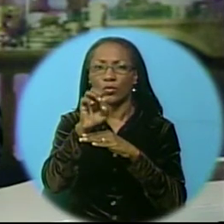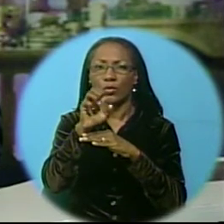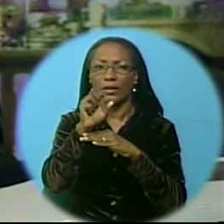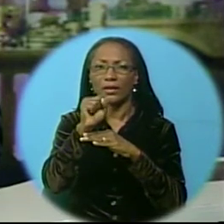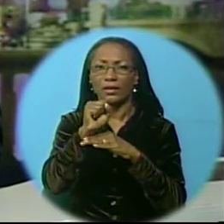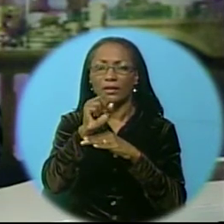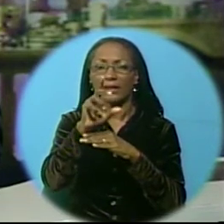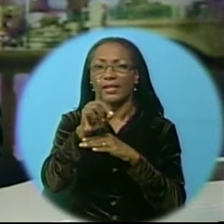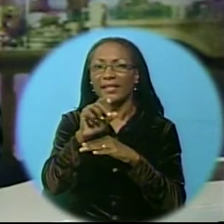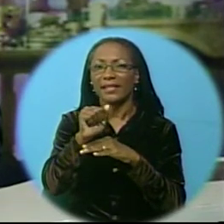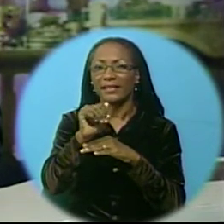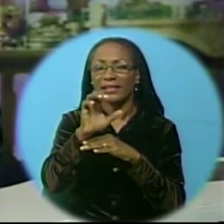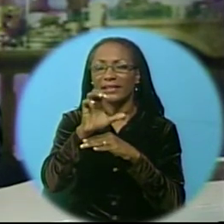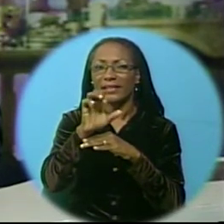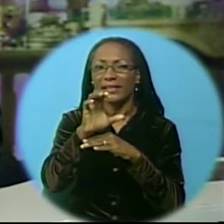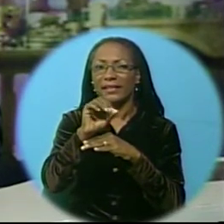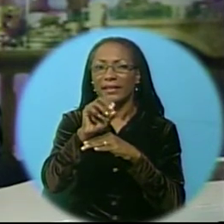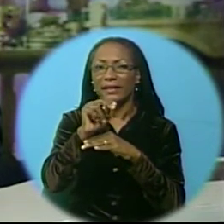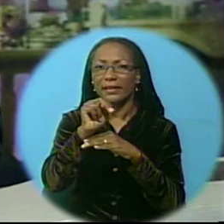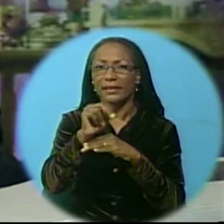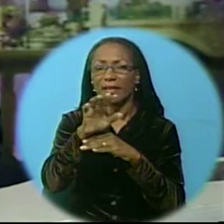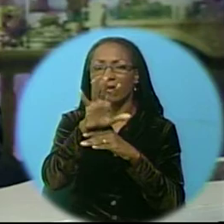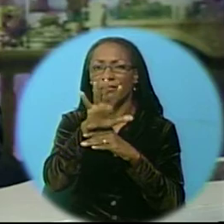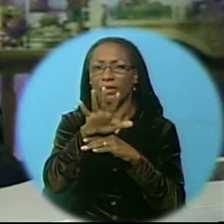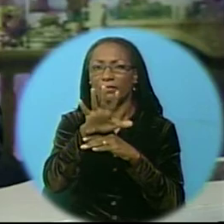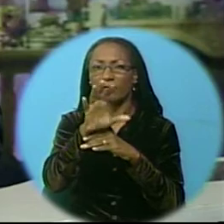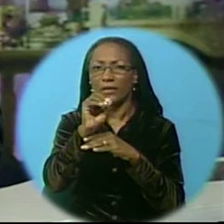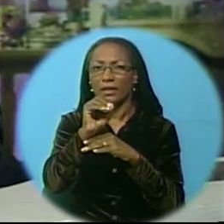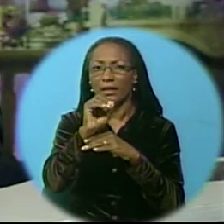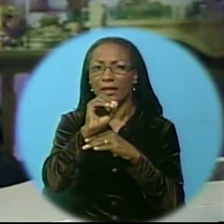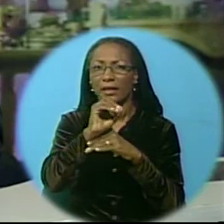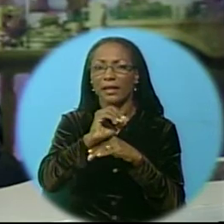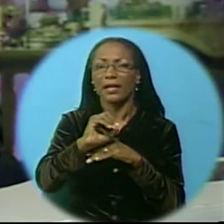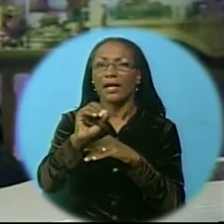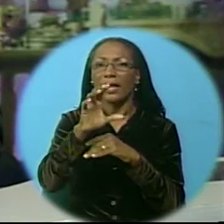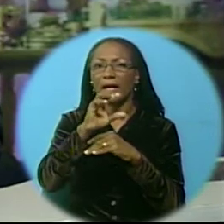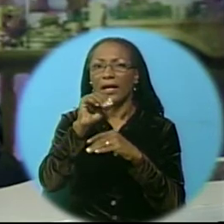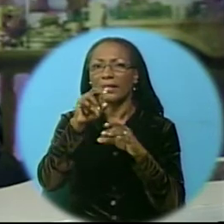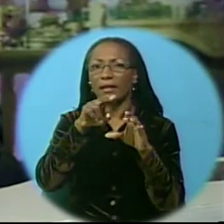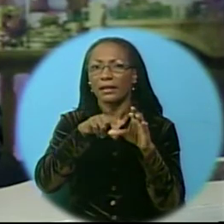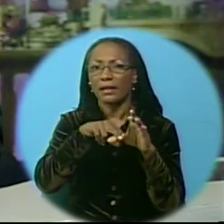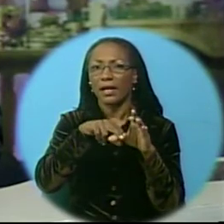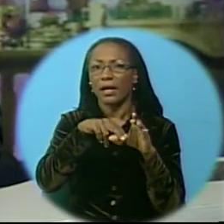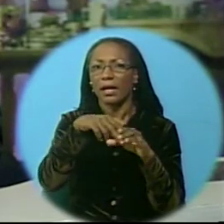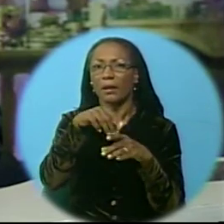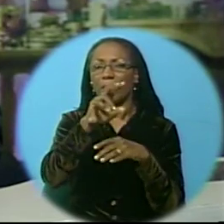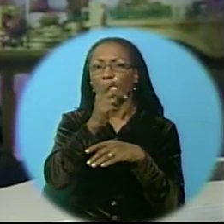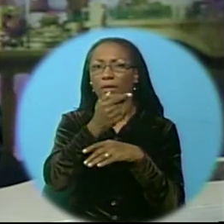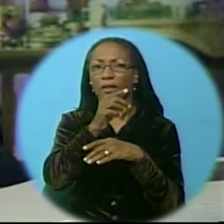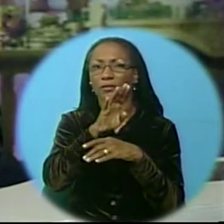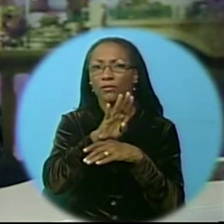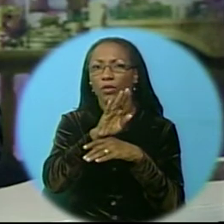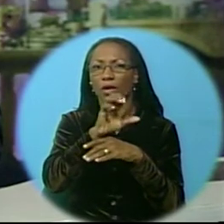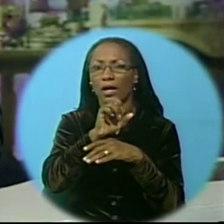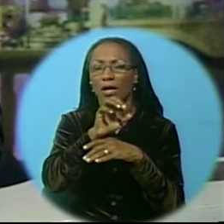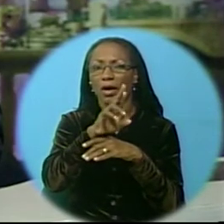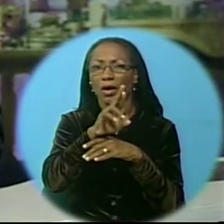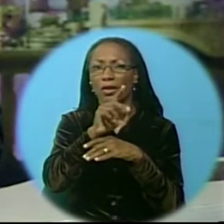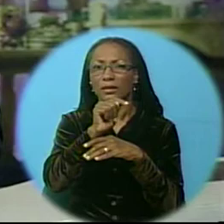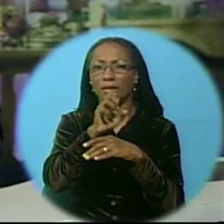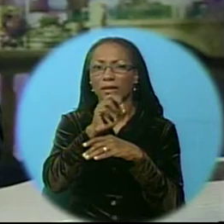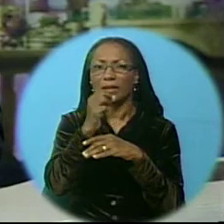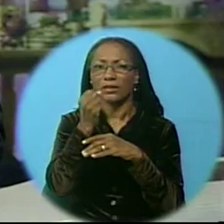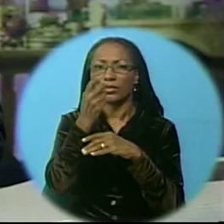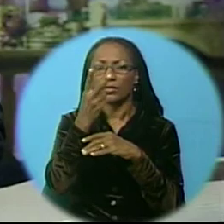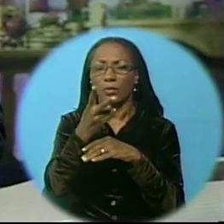points. Rockets had 39, Warrens 29, the club 24, Toners 18, and Carlton 12. We'll have highlights